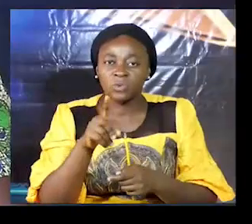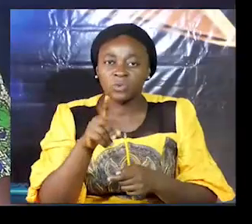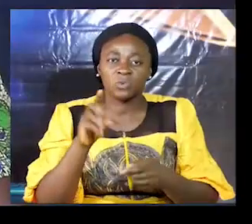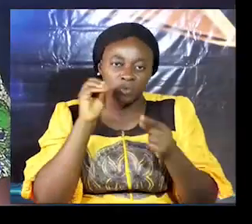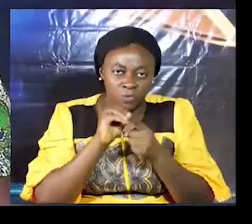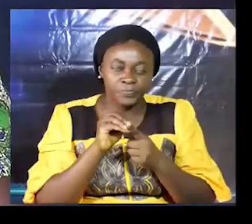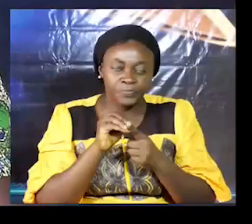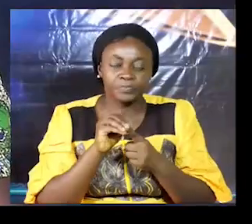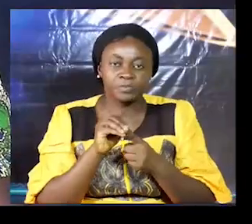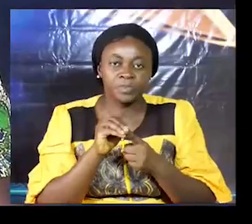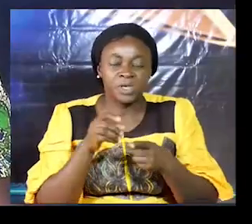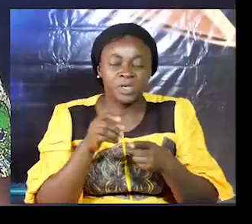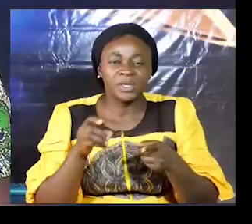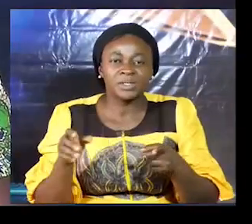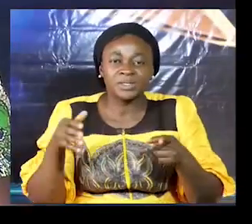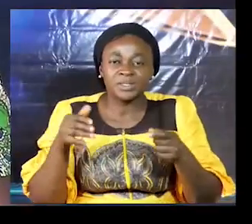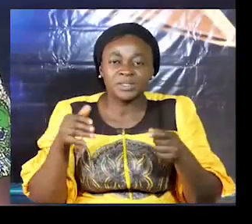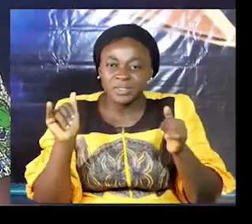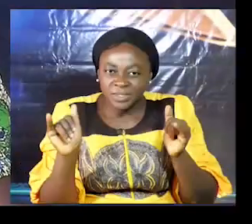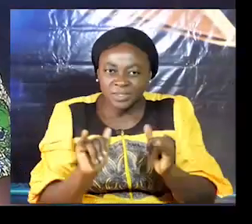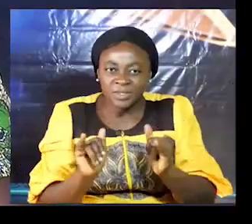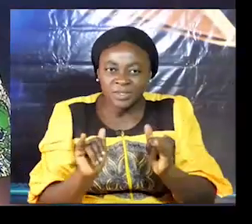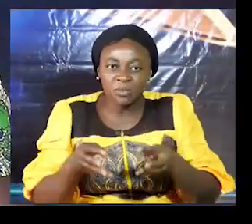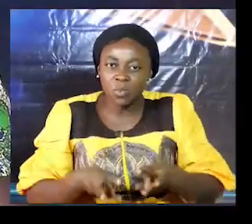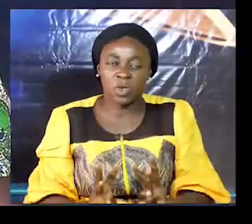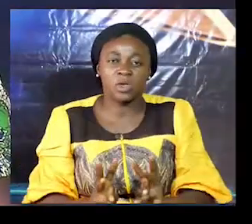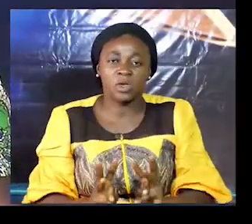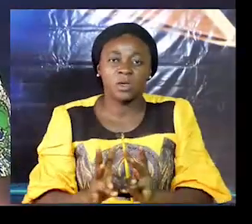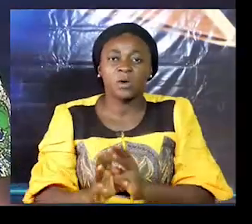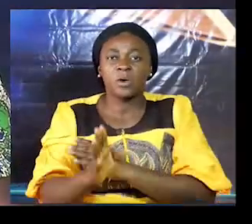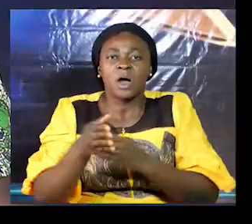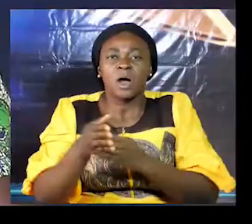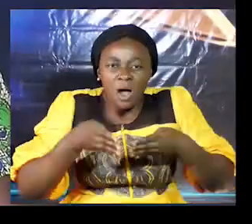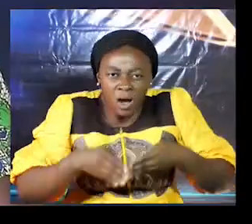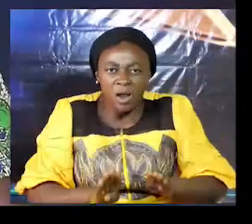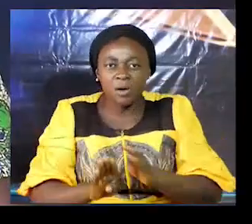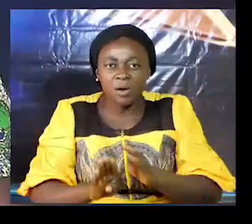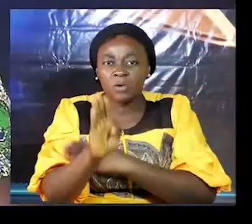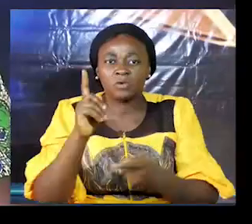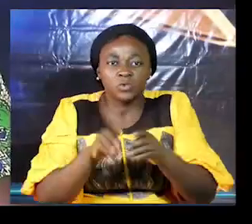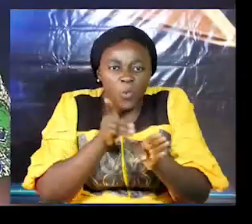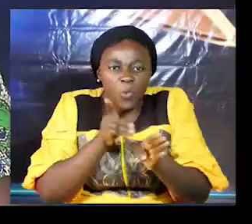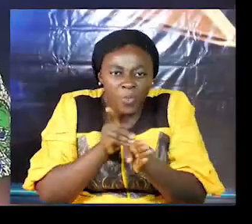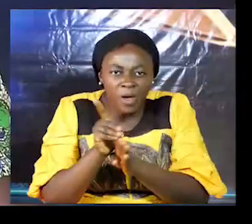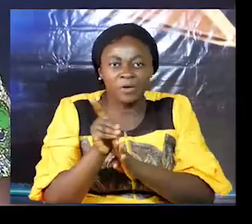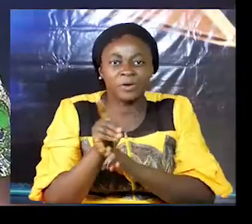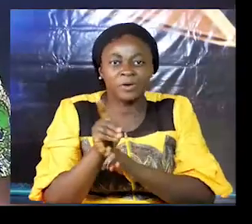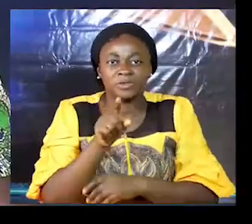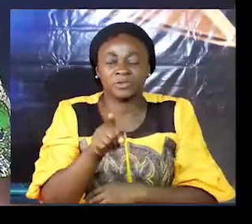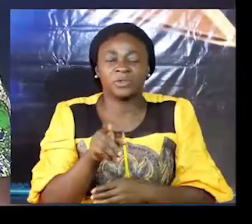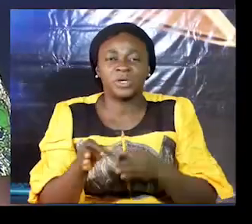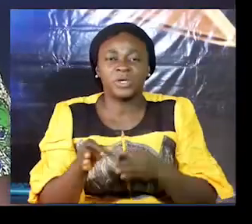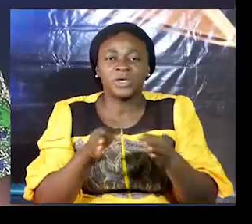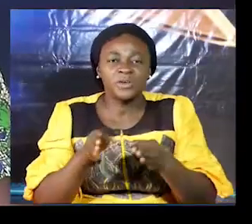and allow him to direct you. Do not be like a moo that needs to be forced. If you listen to the still small voice of